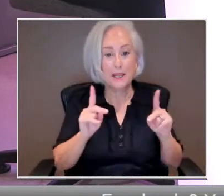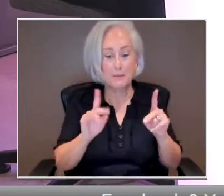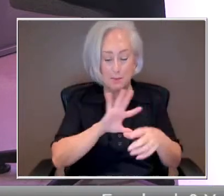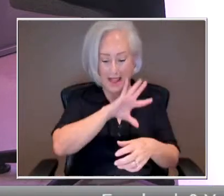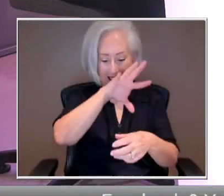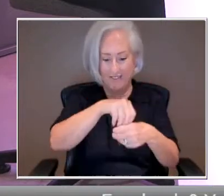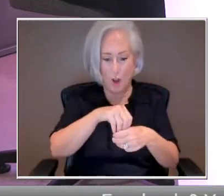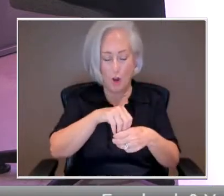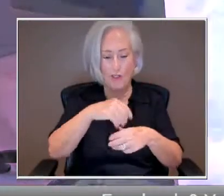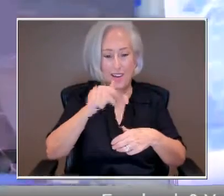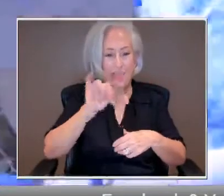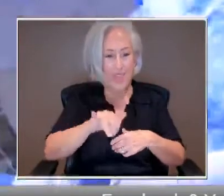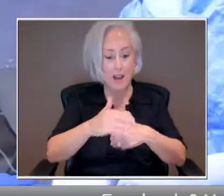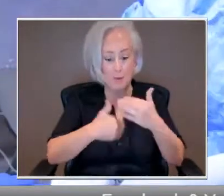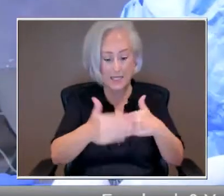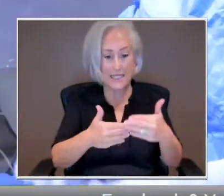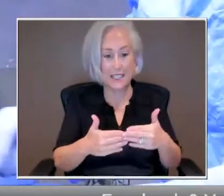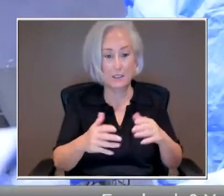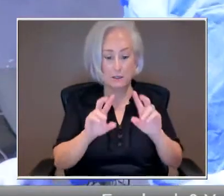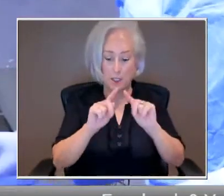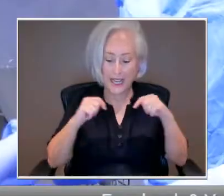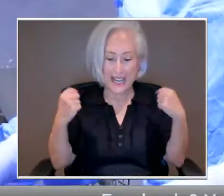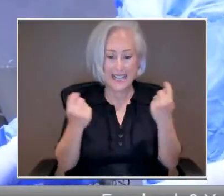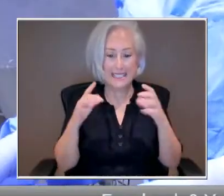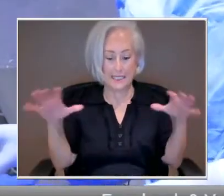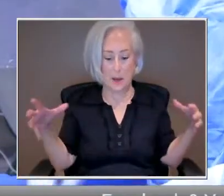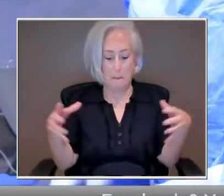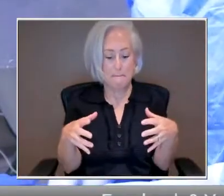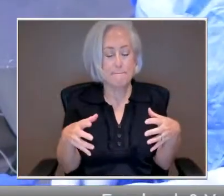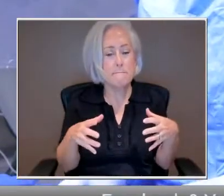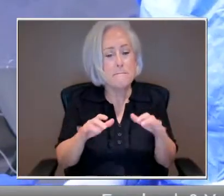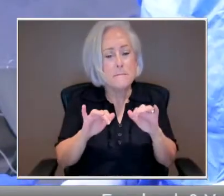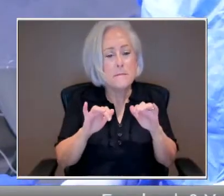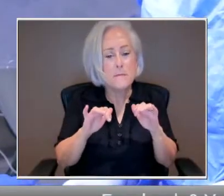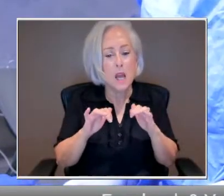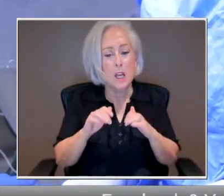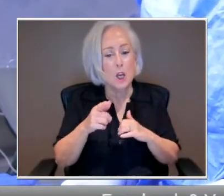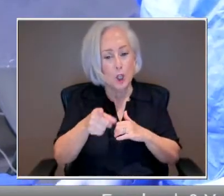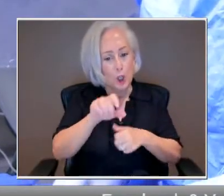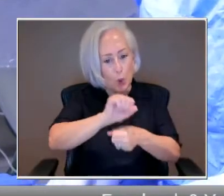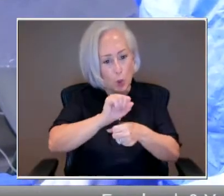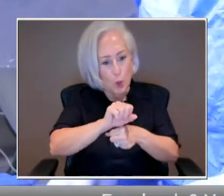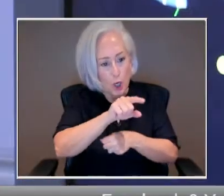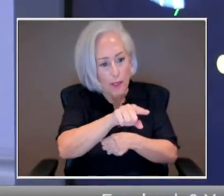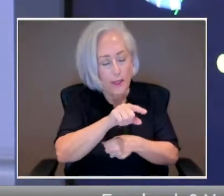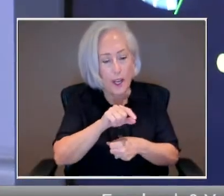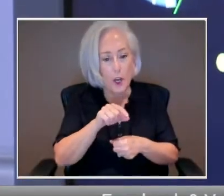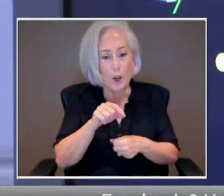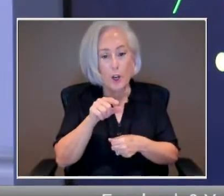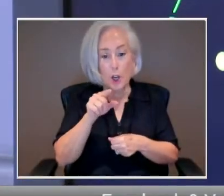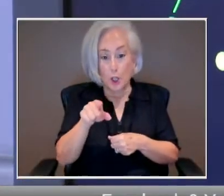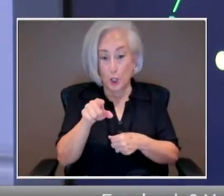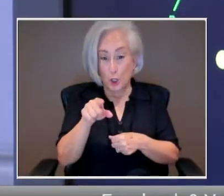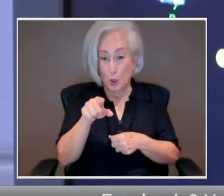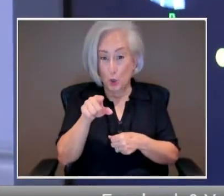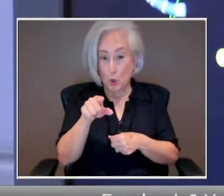that procedure. It's a whole team. How are you finding, you're working there, are you at the camera there, or is that someone else operating? So